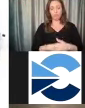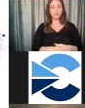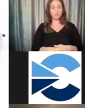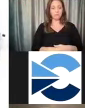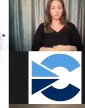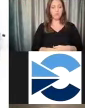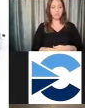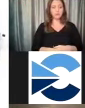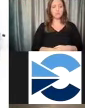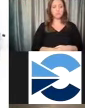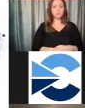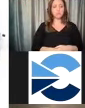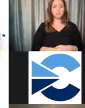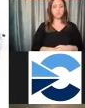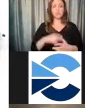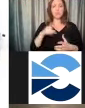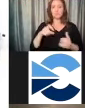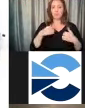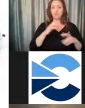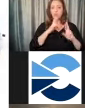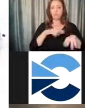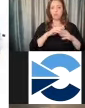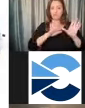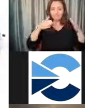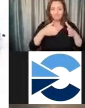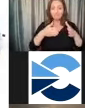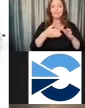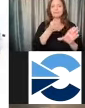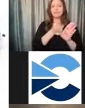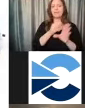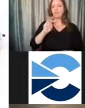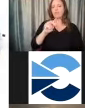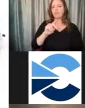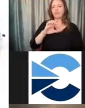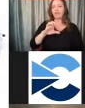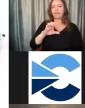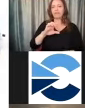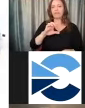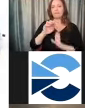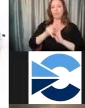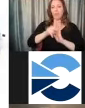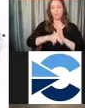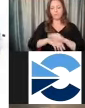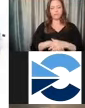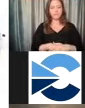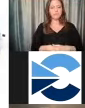and have reports on their psychometric properties.